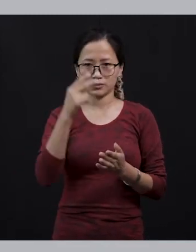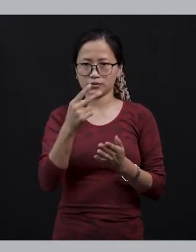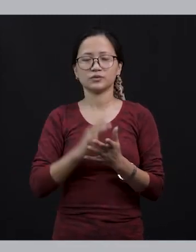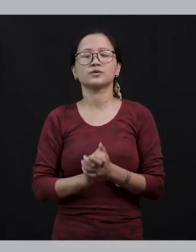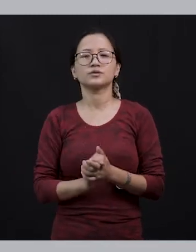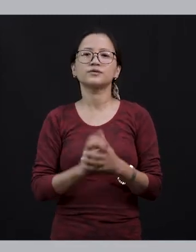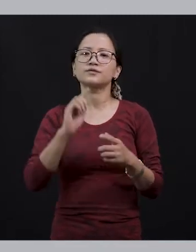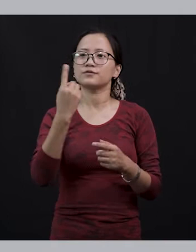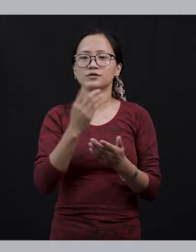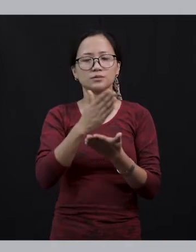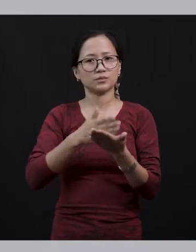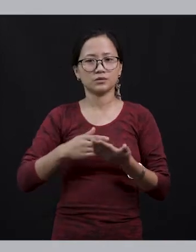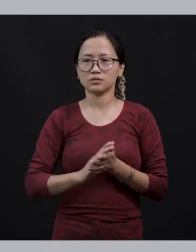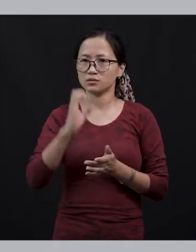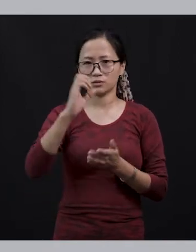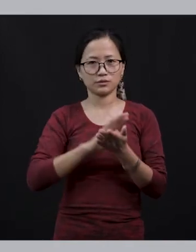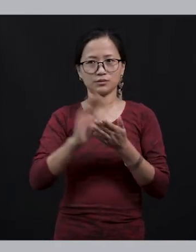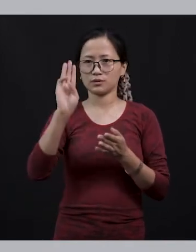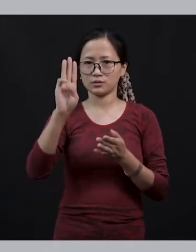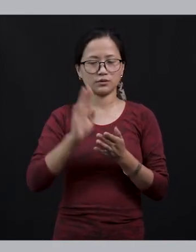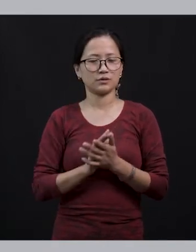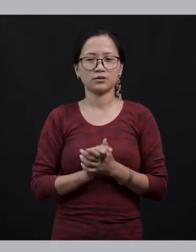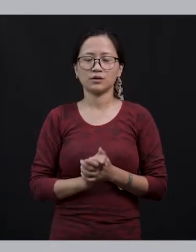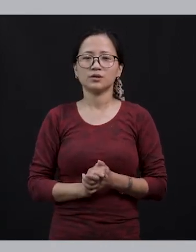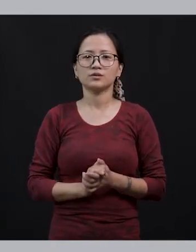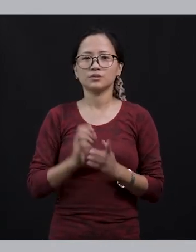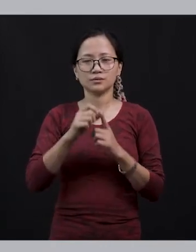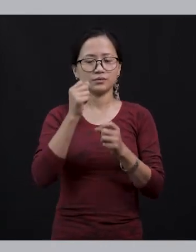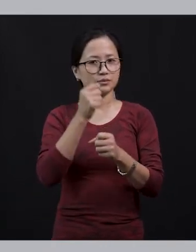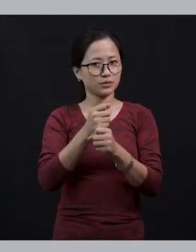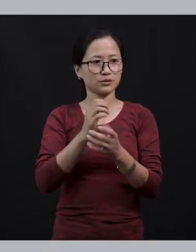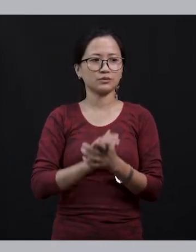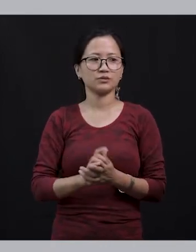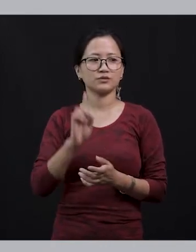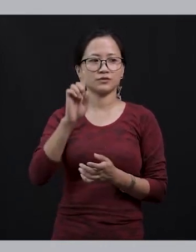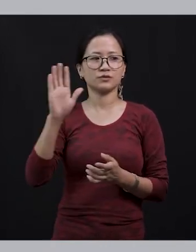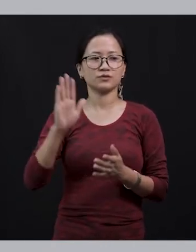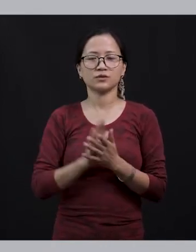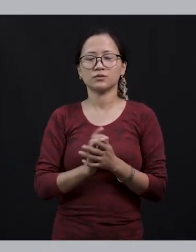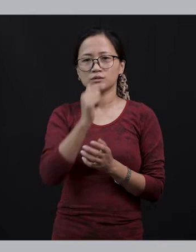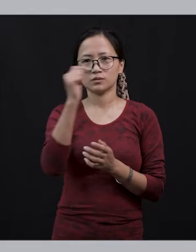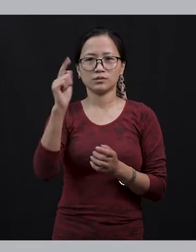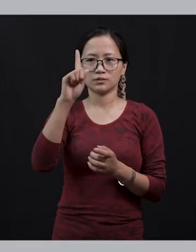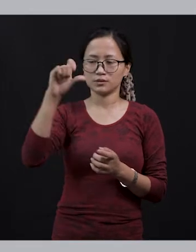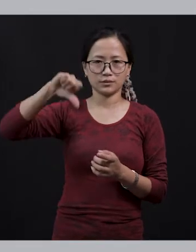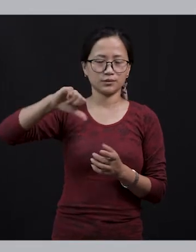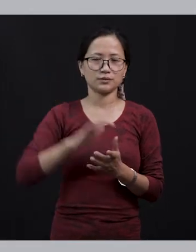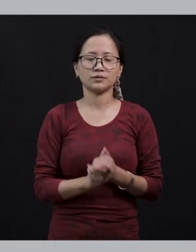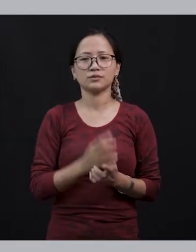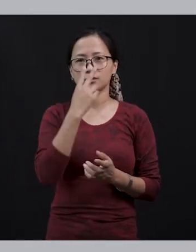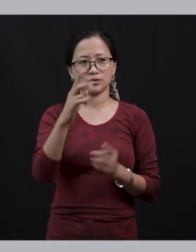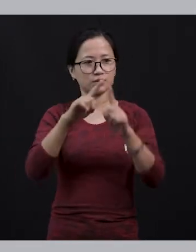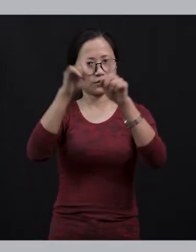is your chapter number 3, and pages would be 15 to 90. So we had Mamluk dynasty. If you can see the